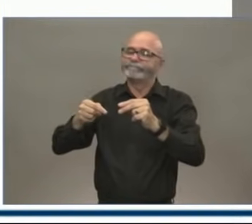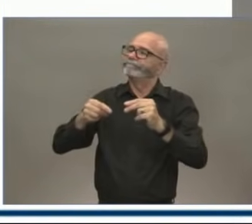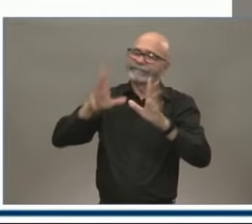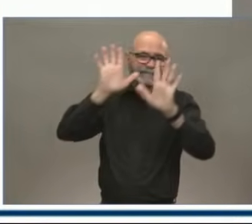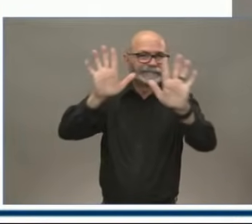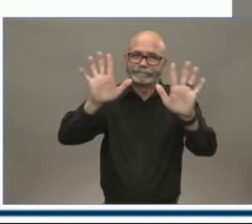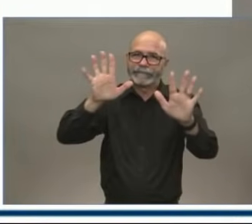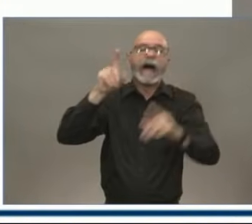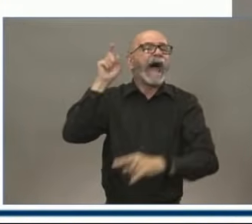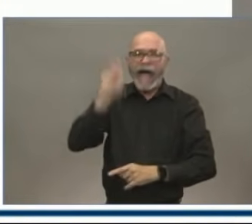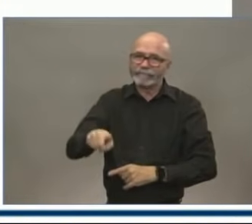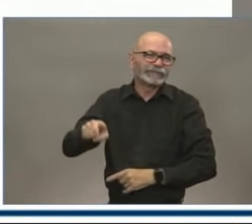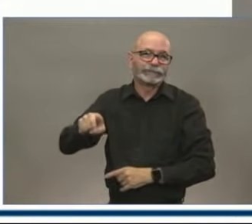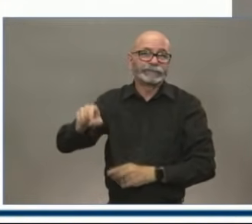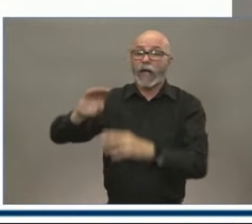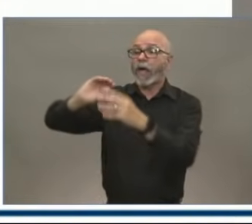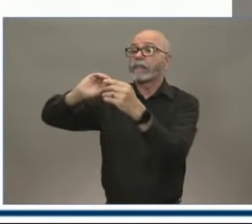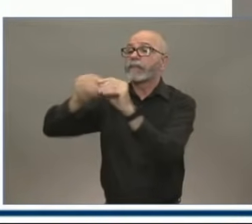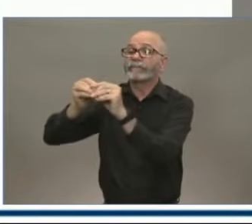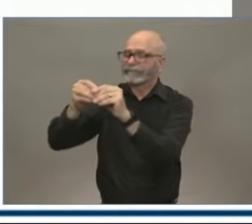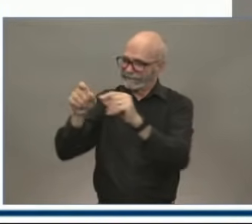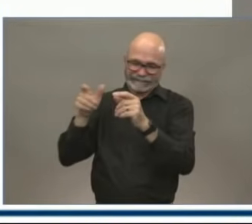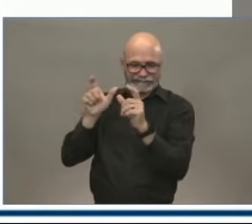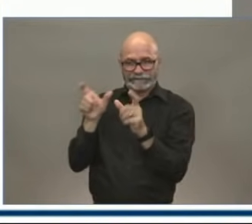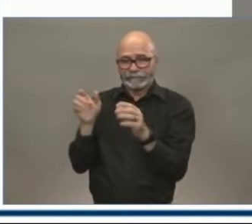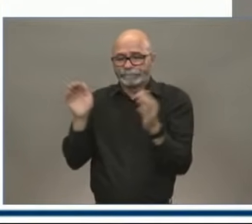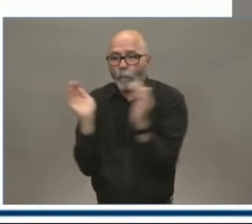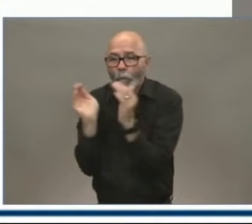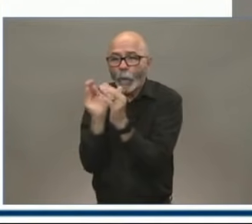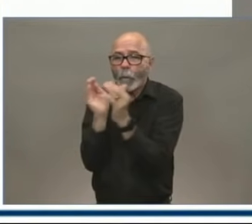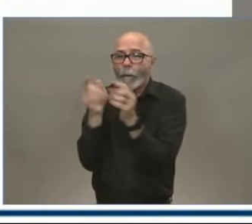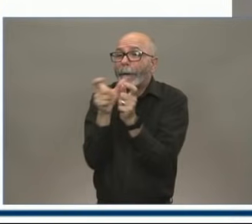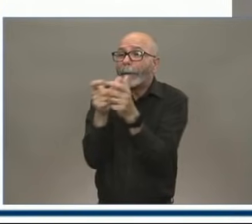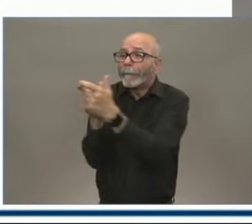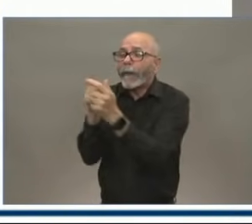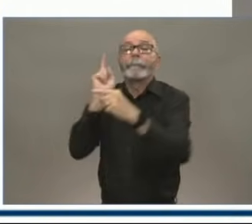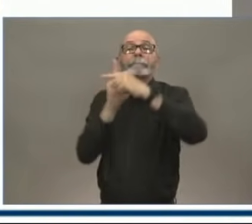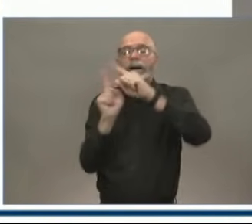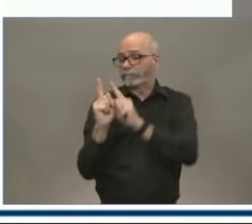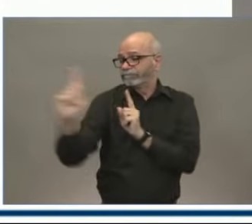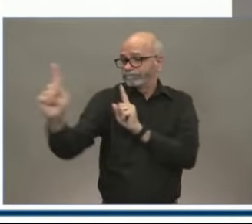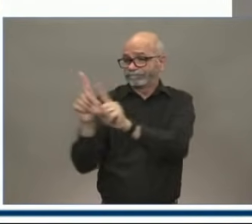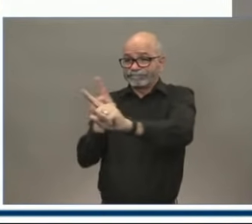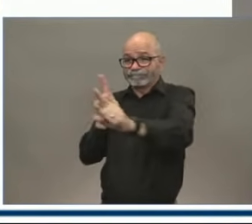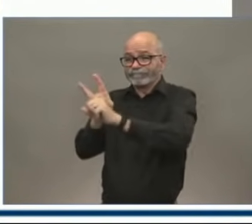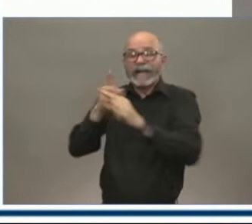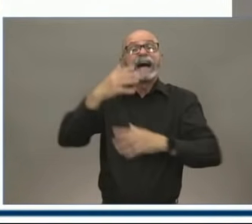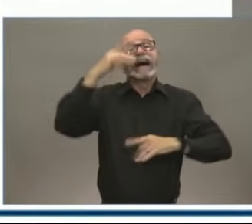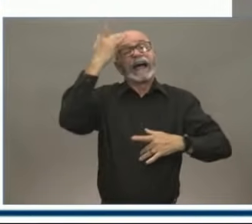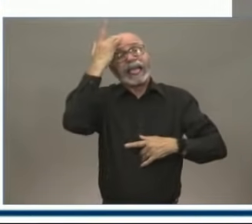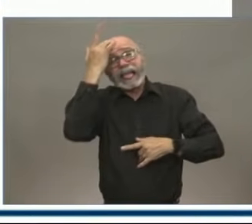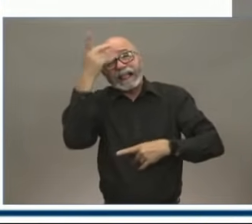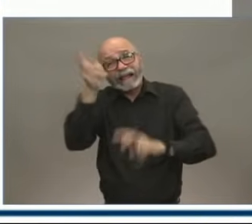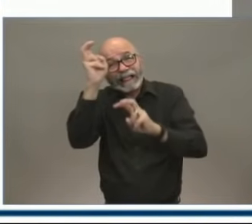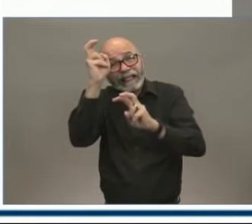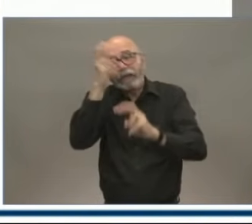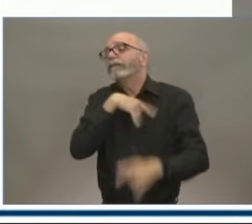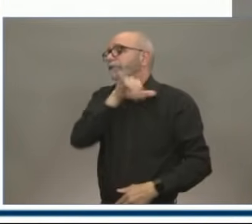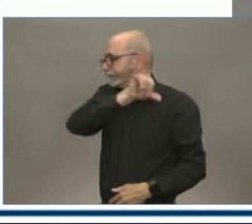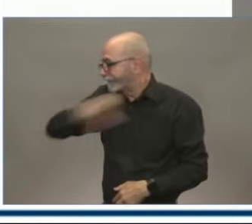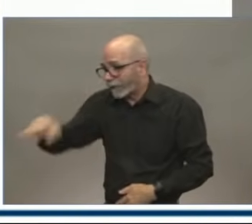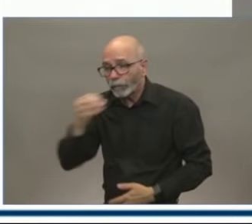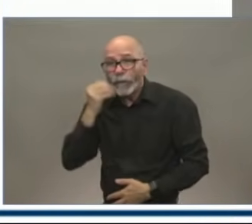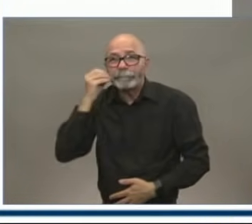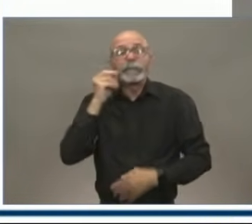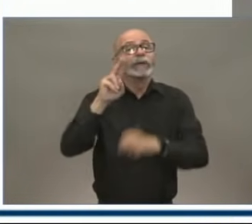limits, keeping physical distancing as much as possible, staying home or going home right away if you're feeling unwell, wearing a mask where